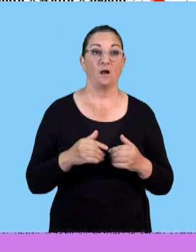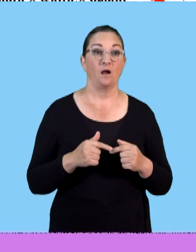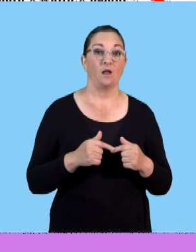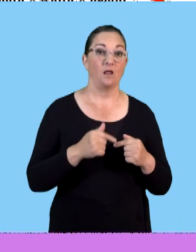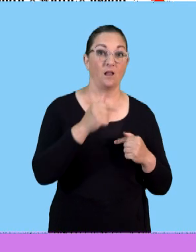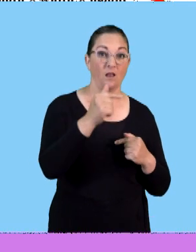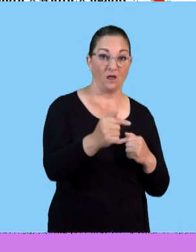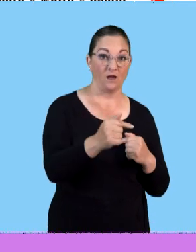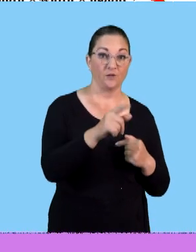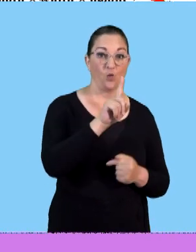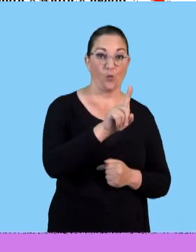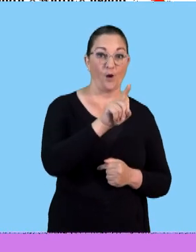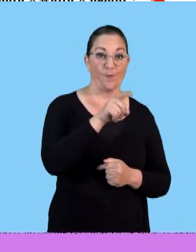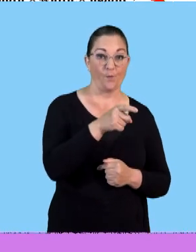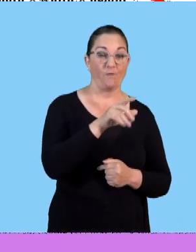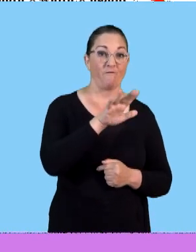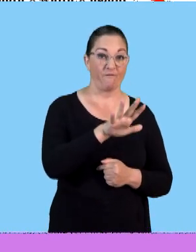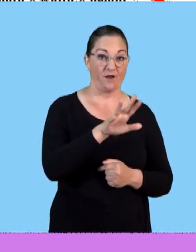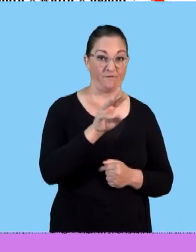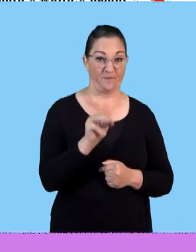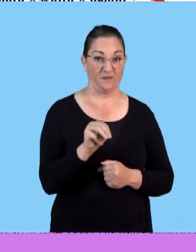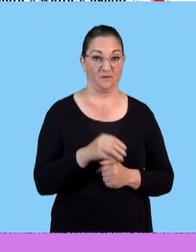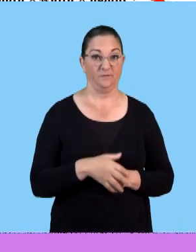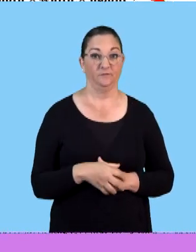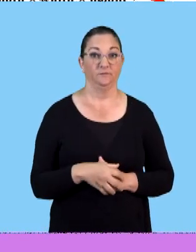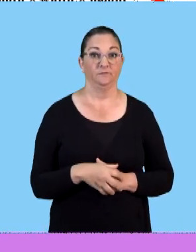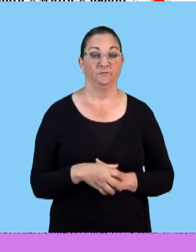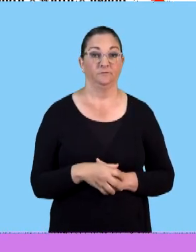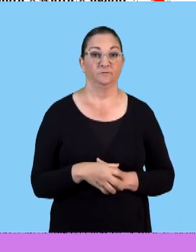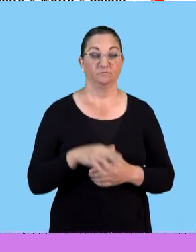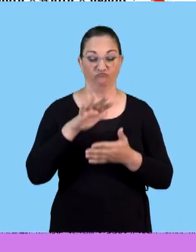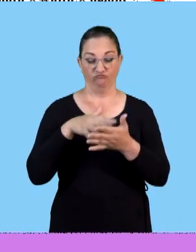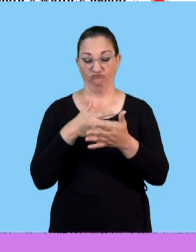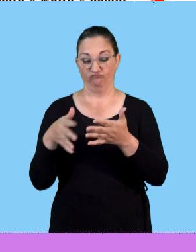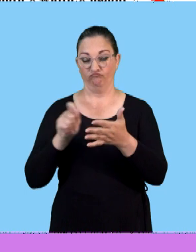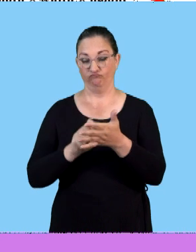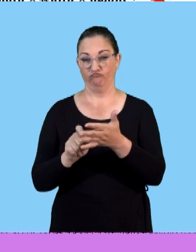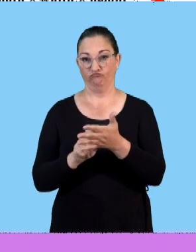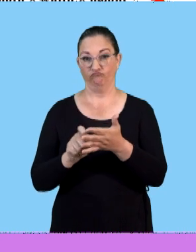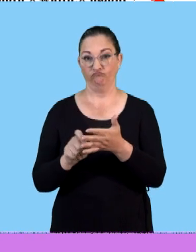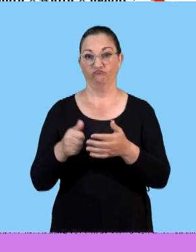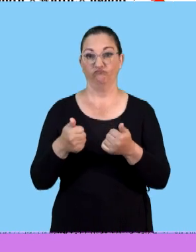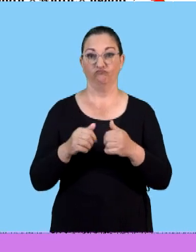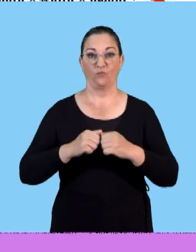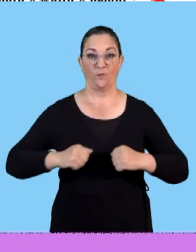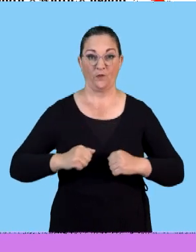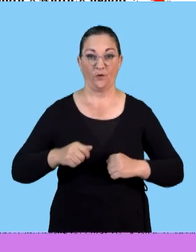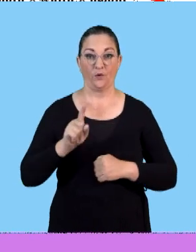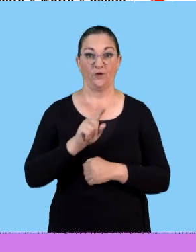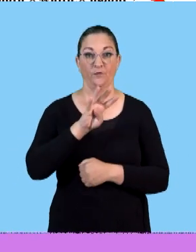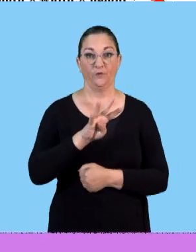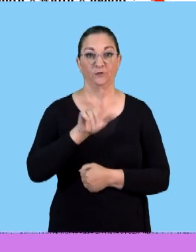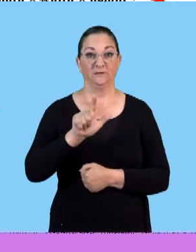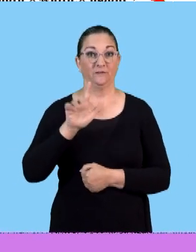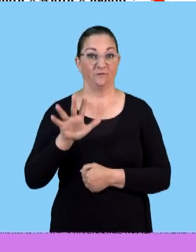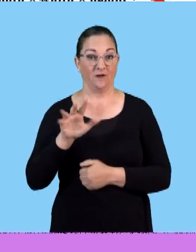that will give us a length here of 1.5 meters. I'll write it there on my diagram. Then in terms of my